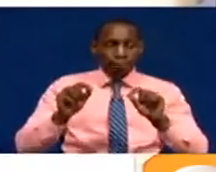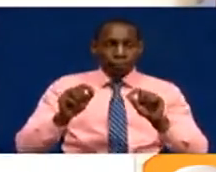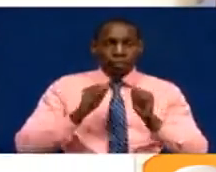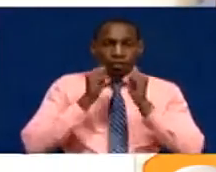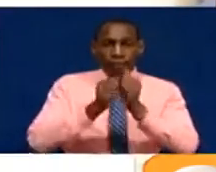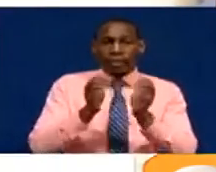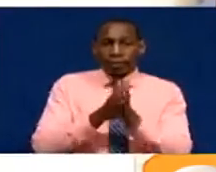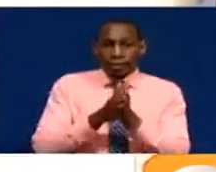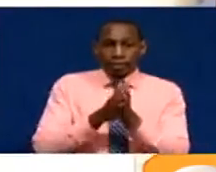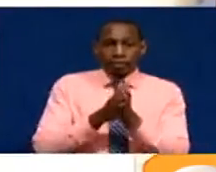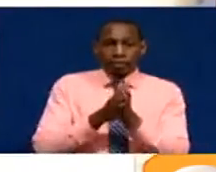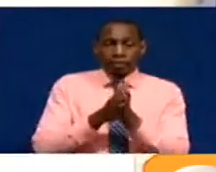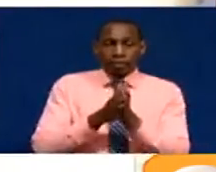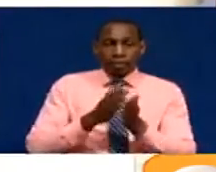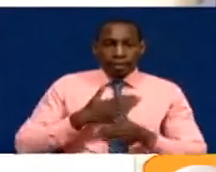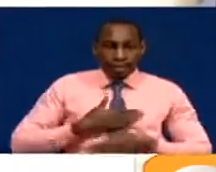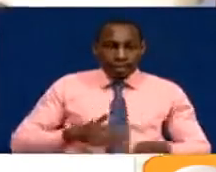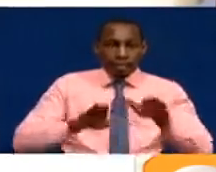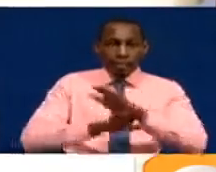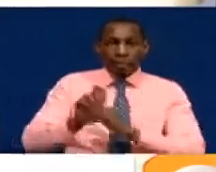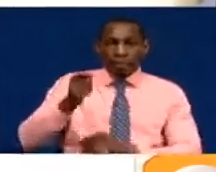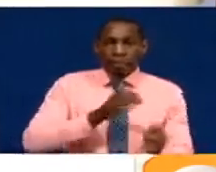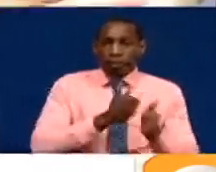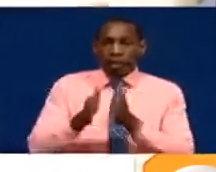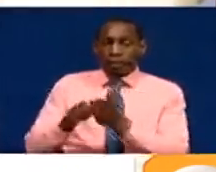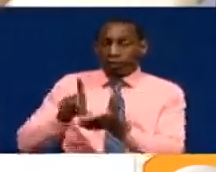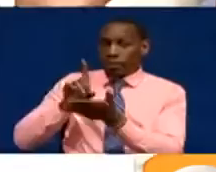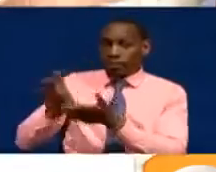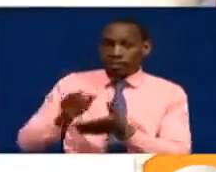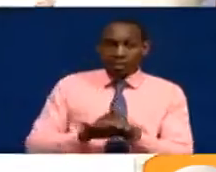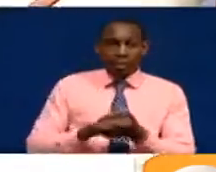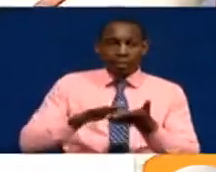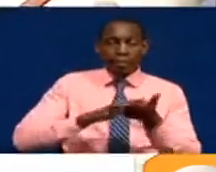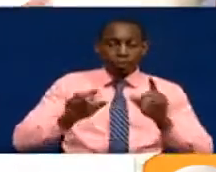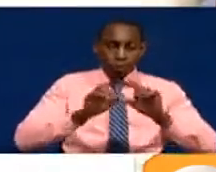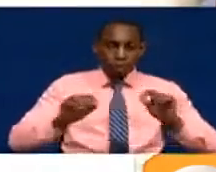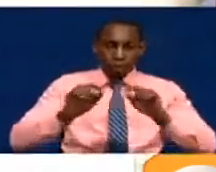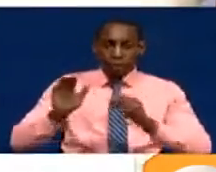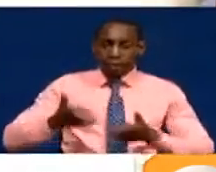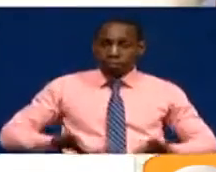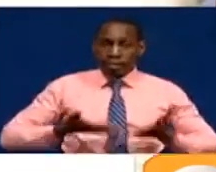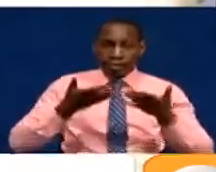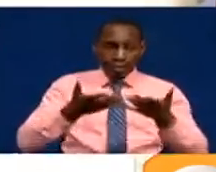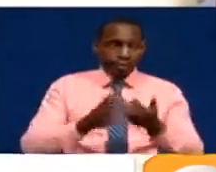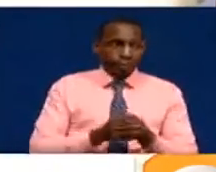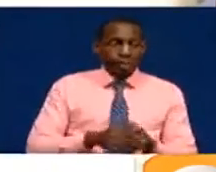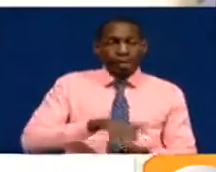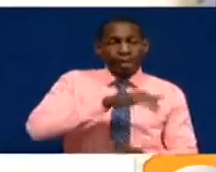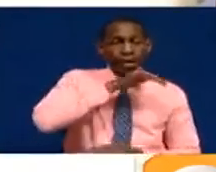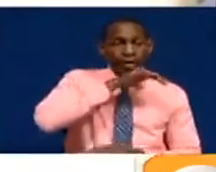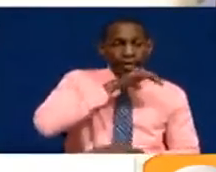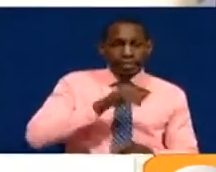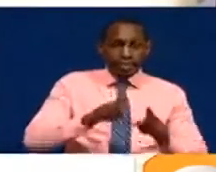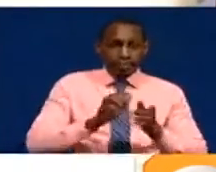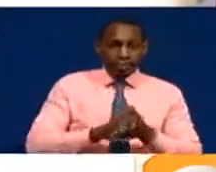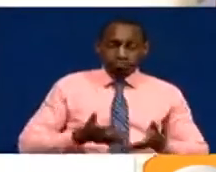together with His Excellency, the deputy president, planning to impeach him based on what he said. Raila Odinga has